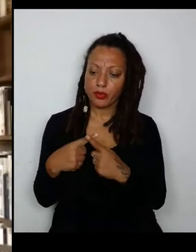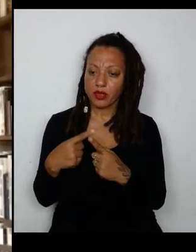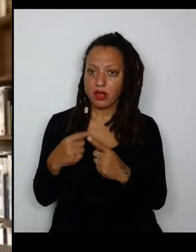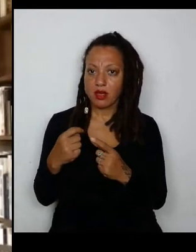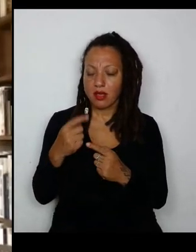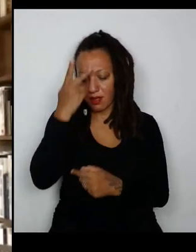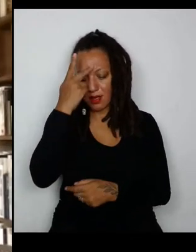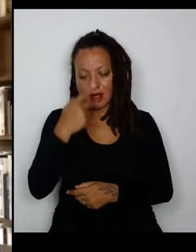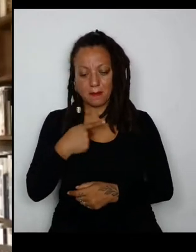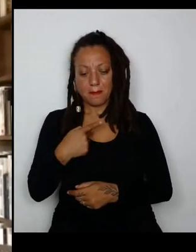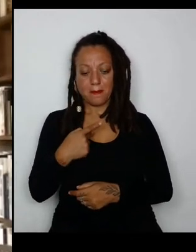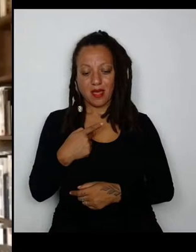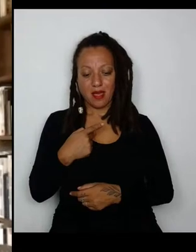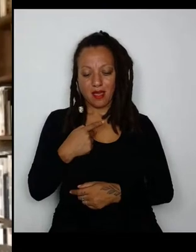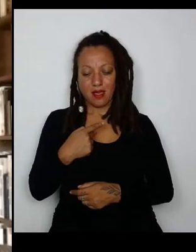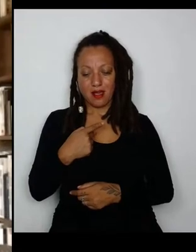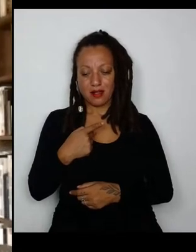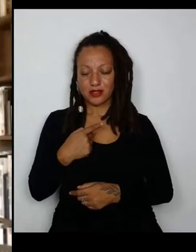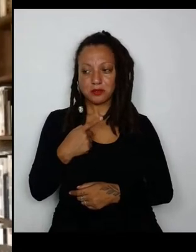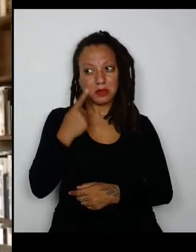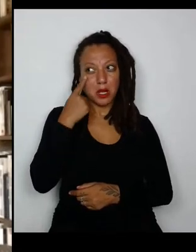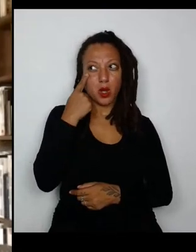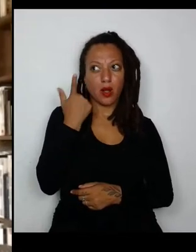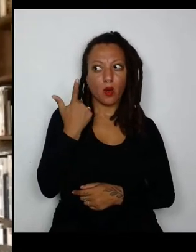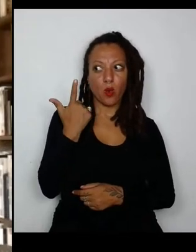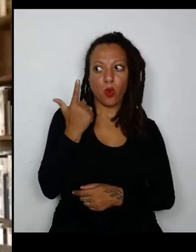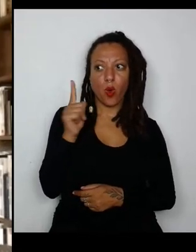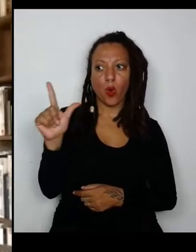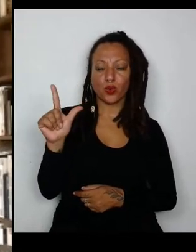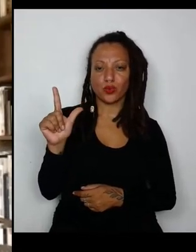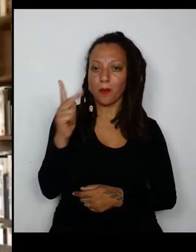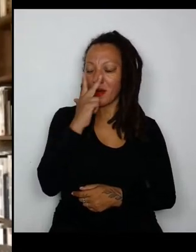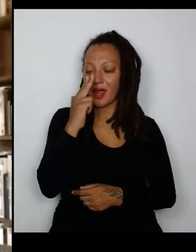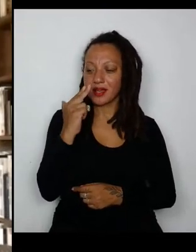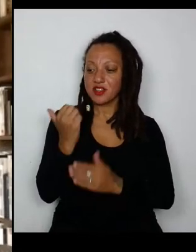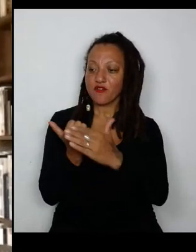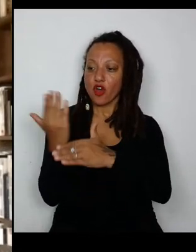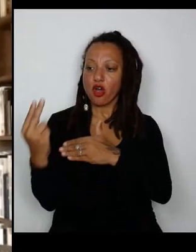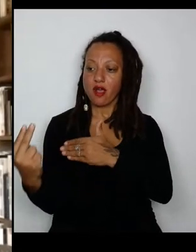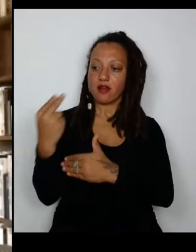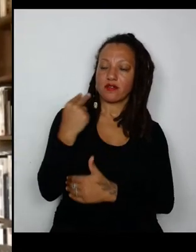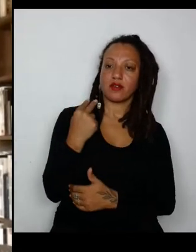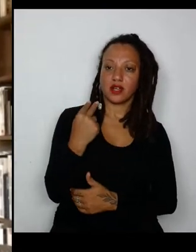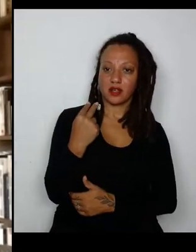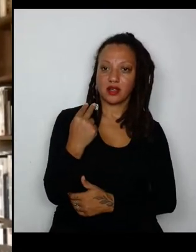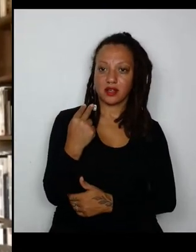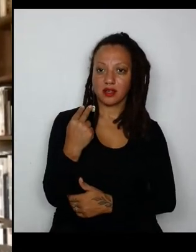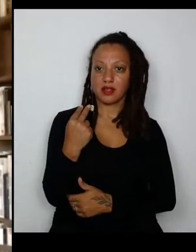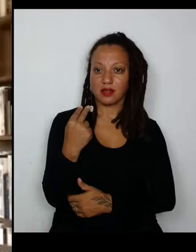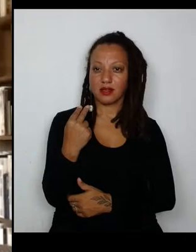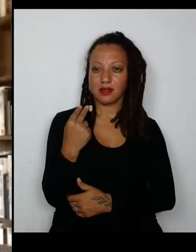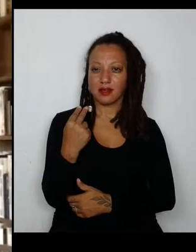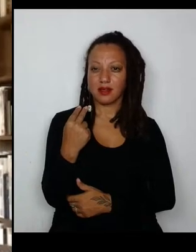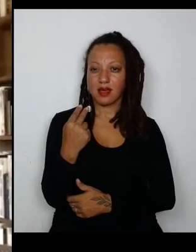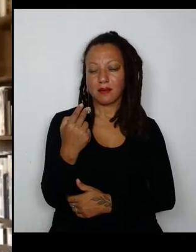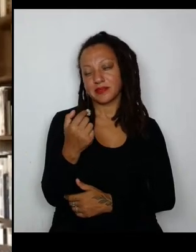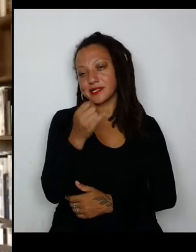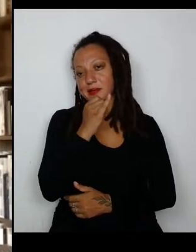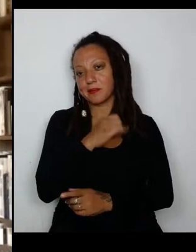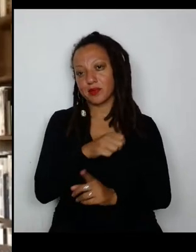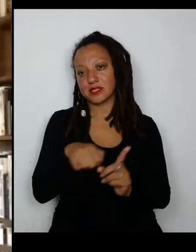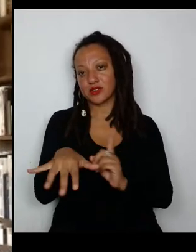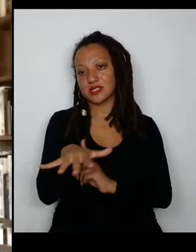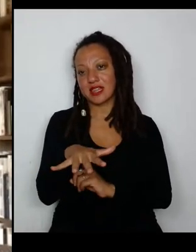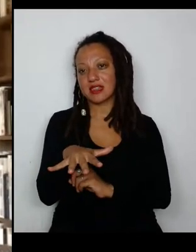outside of conventional european society um is is perhaps